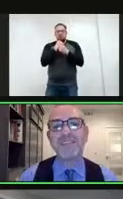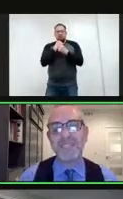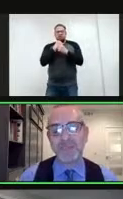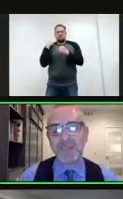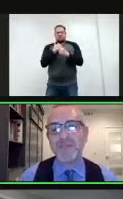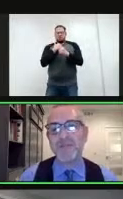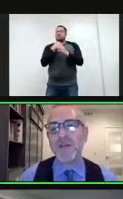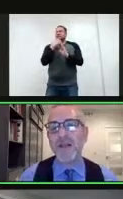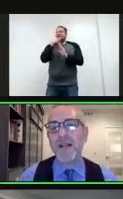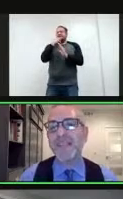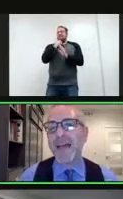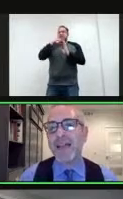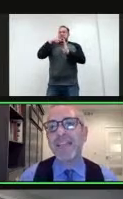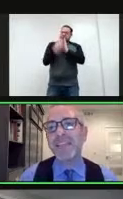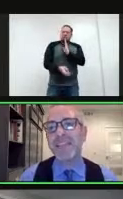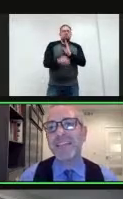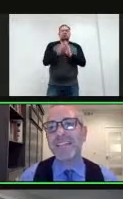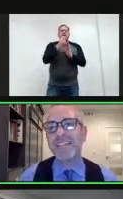really cares deeply, and